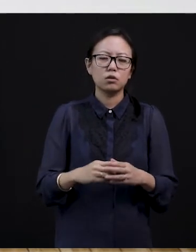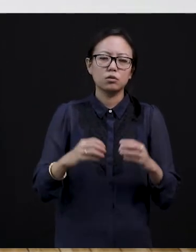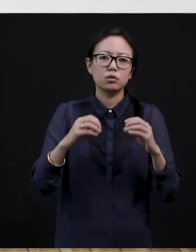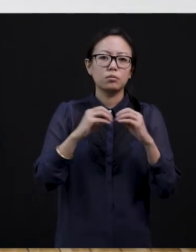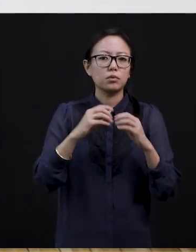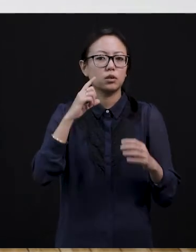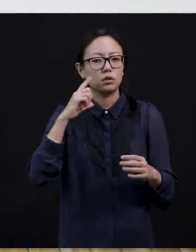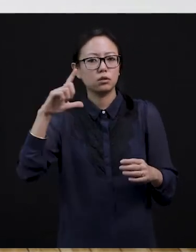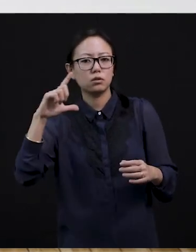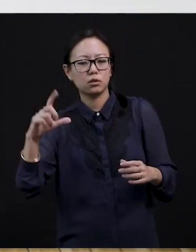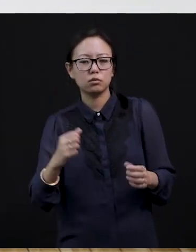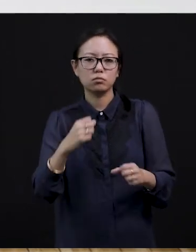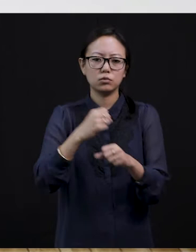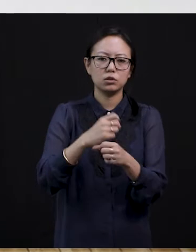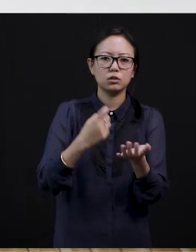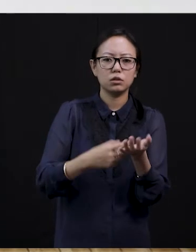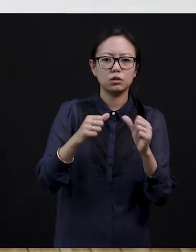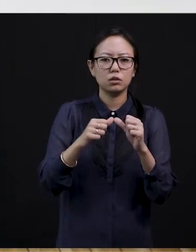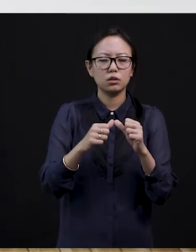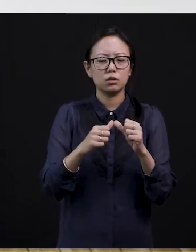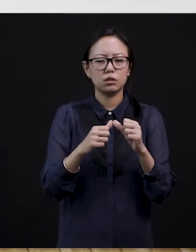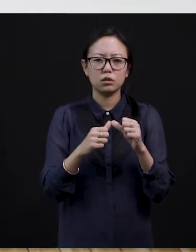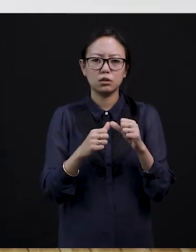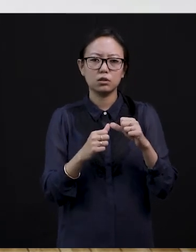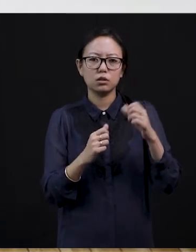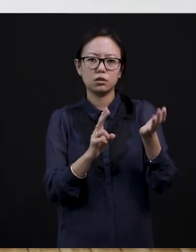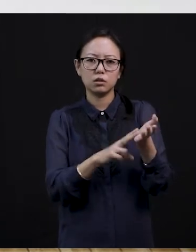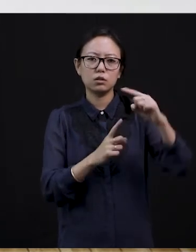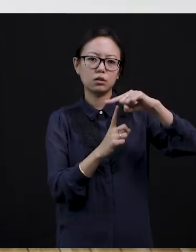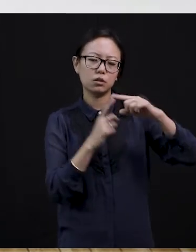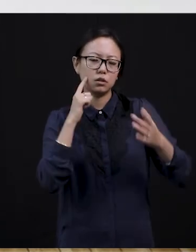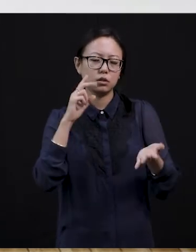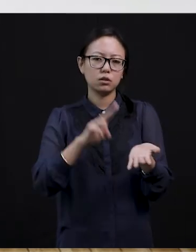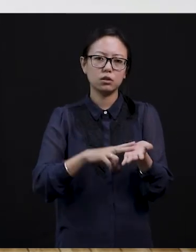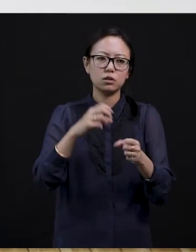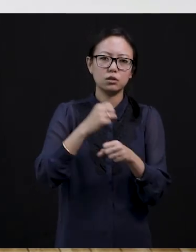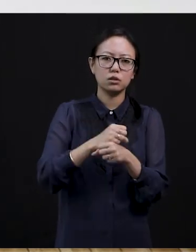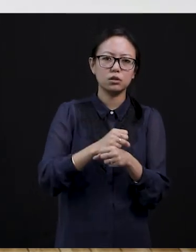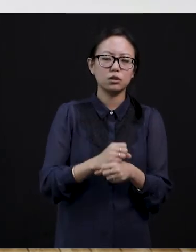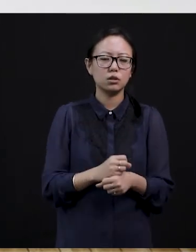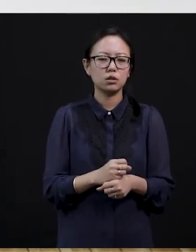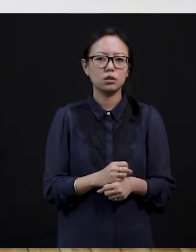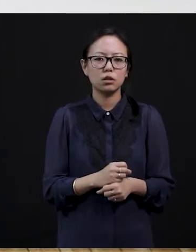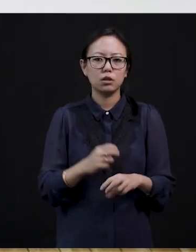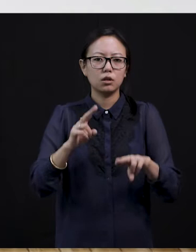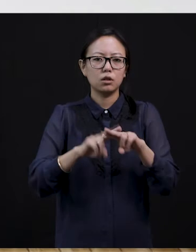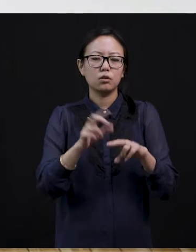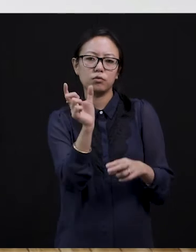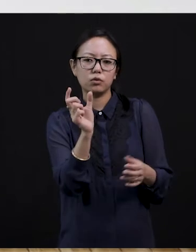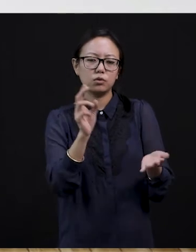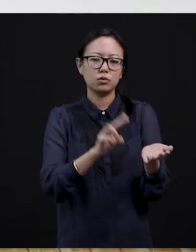constitutional and civil rights. So what is the constitutional right? That there are some fundamental rights given to you, right